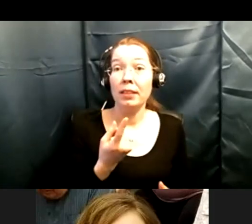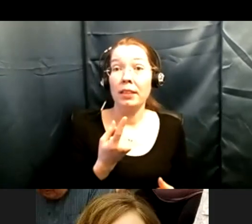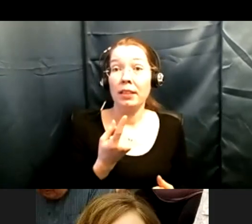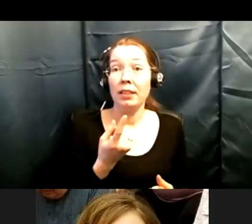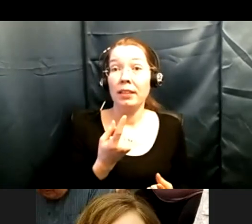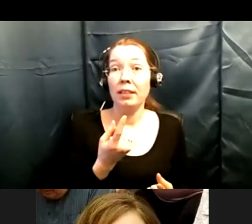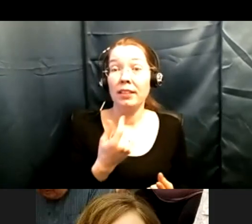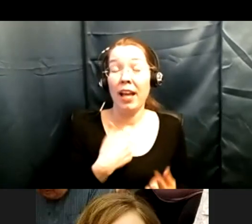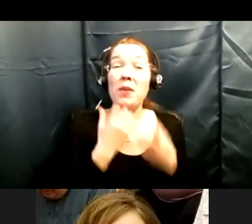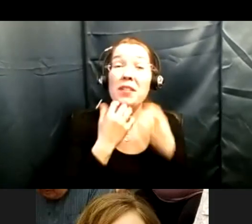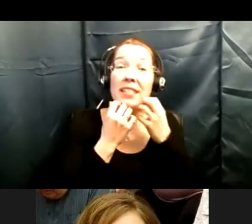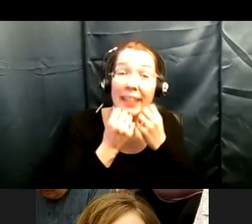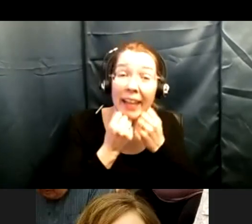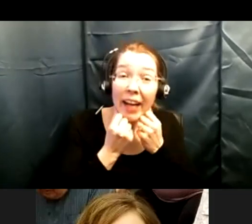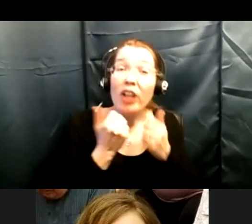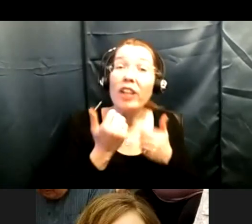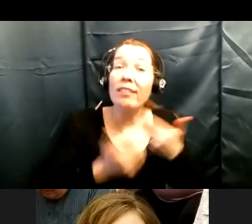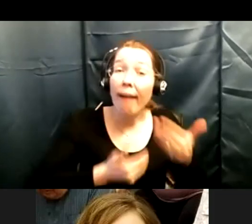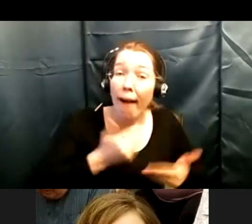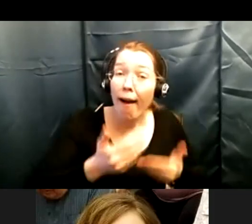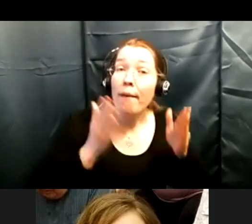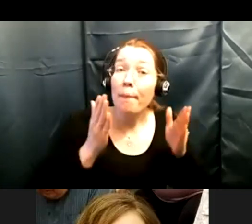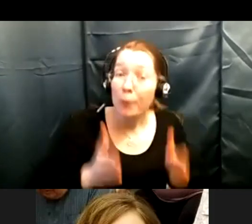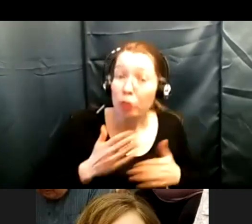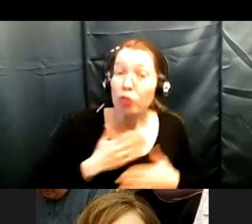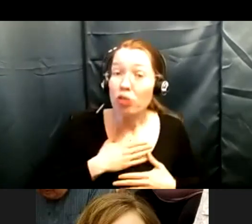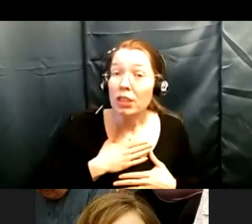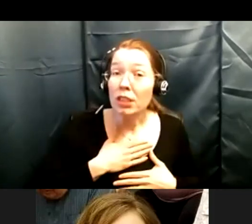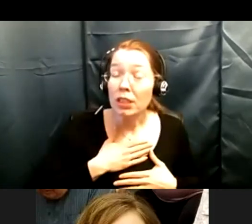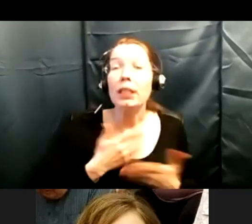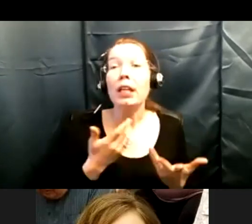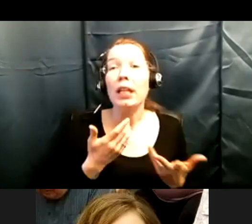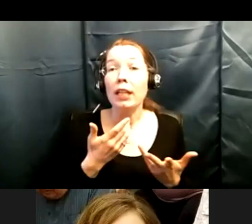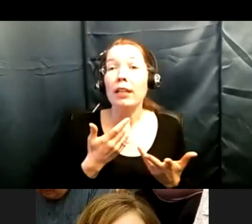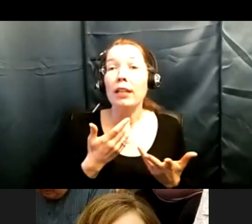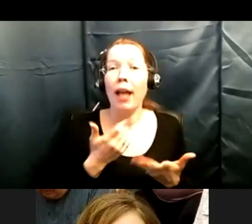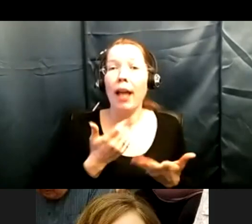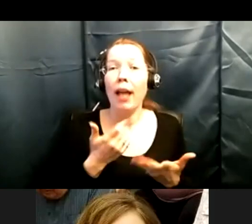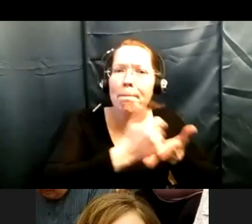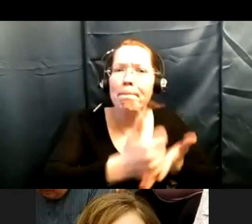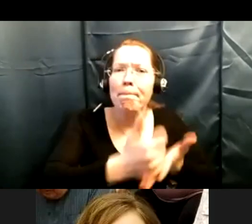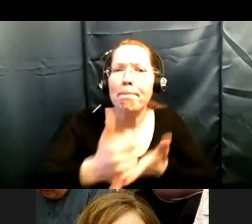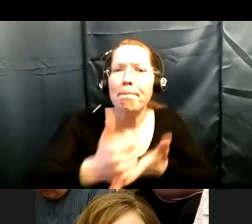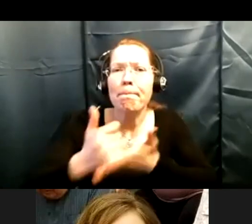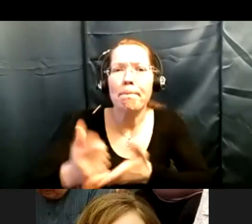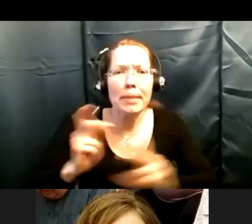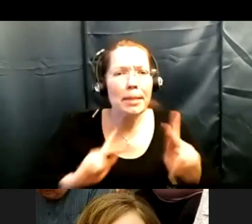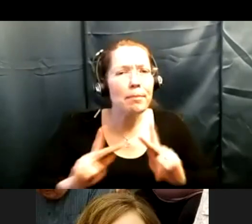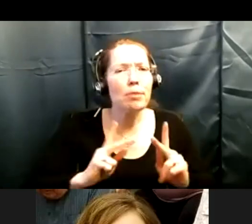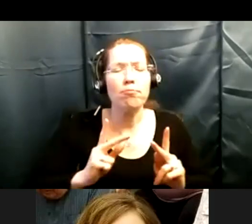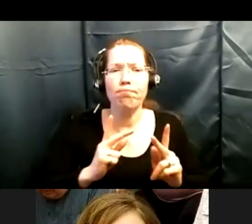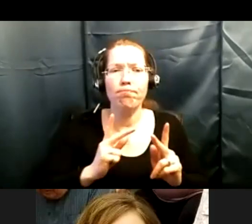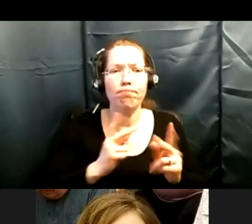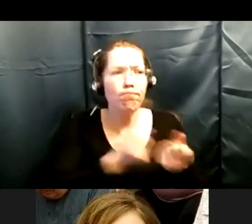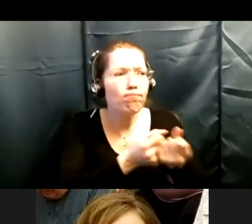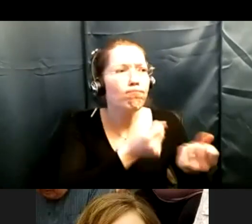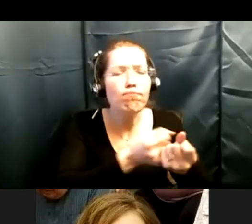kind person I am, I always like to help people. Always like to be there for